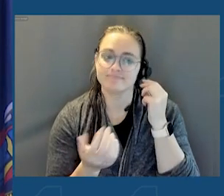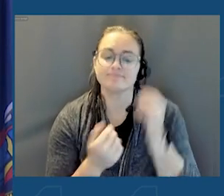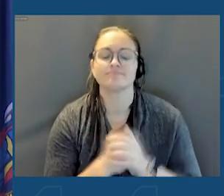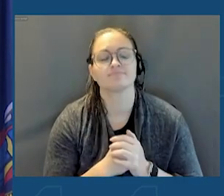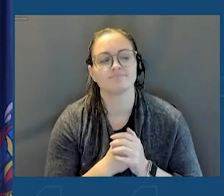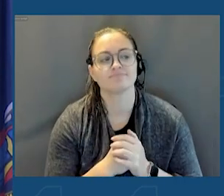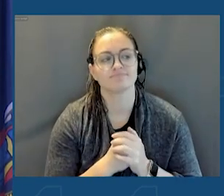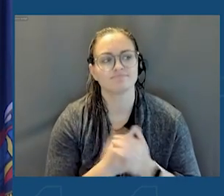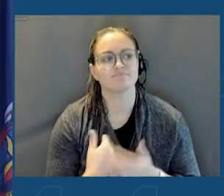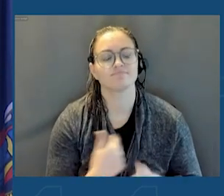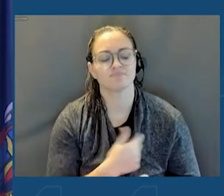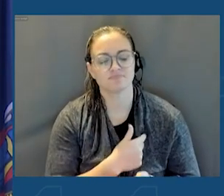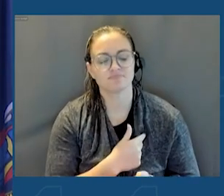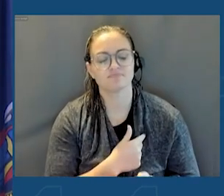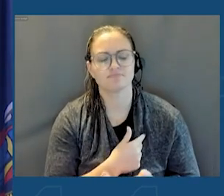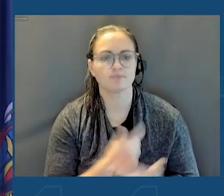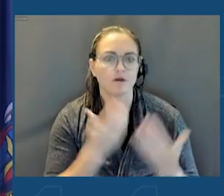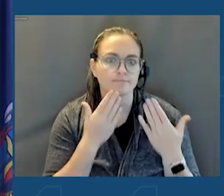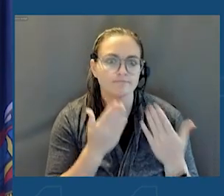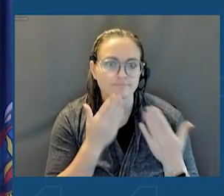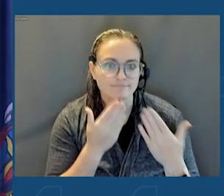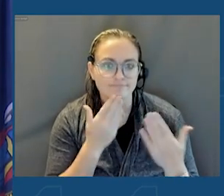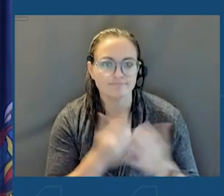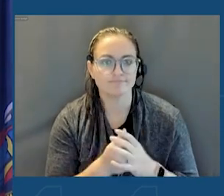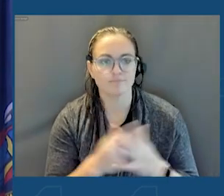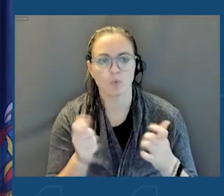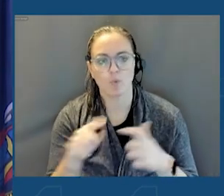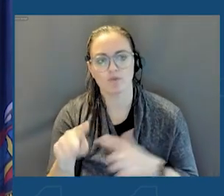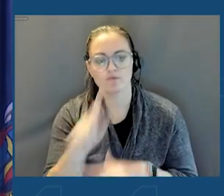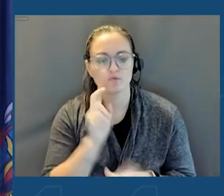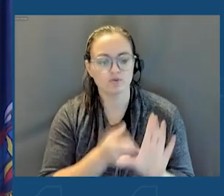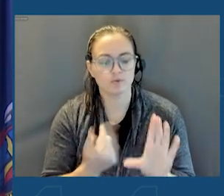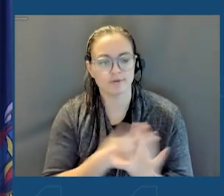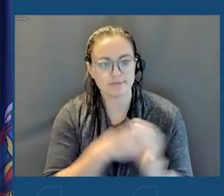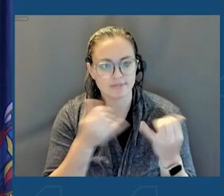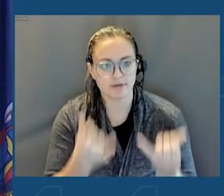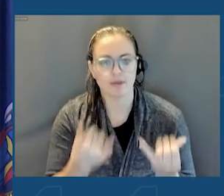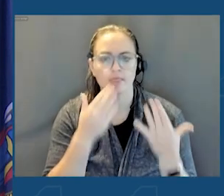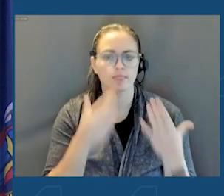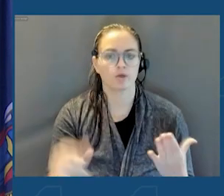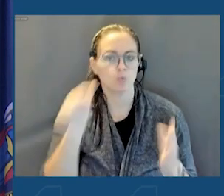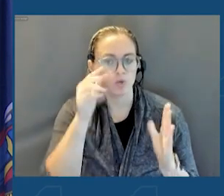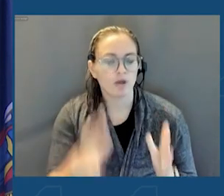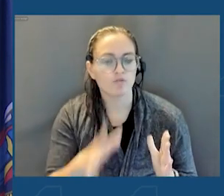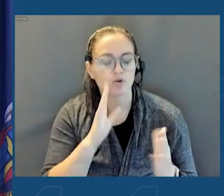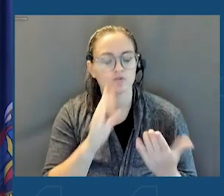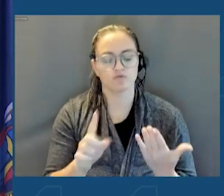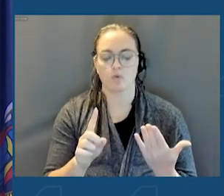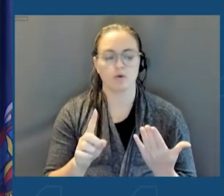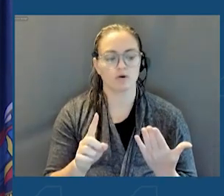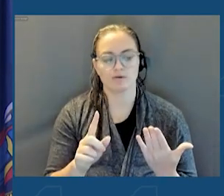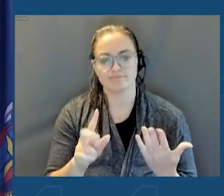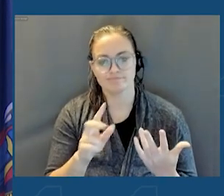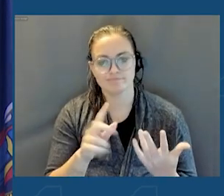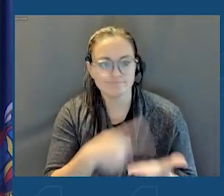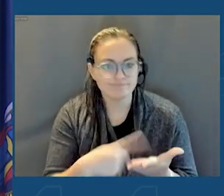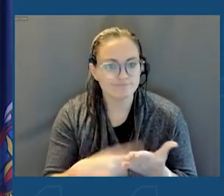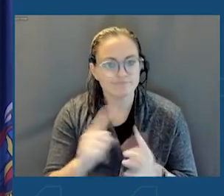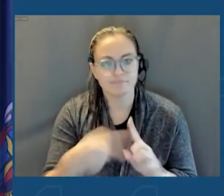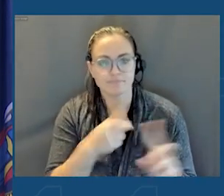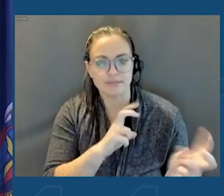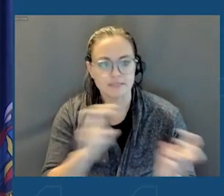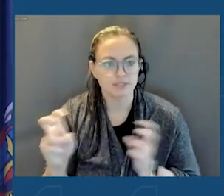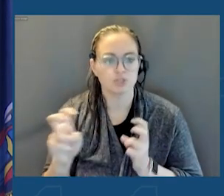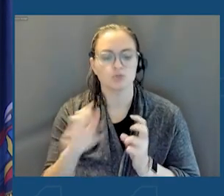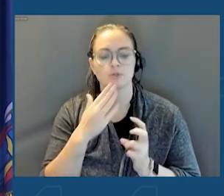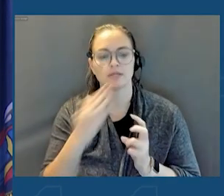right? We are thankful to all of you for joining us today. Thank you, Governor, for your leadership on this issue. Thank you, members of the legislature,